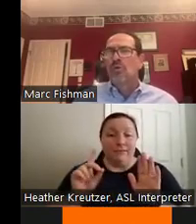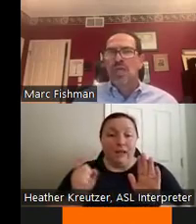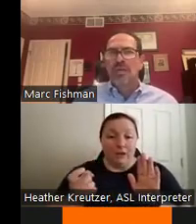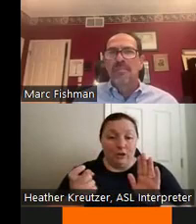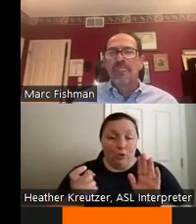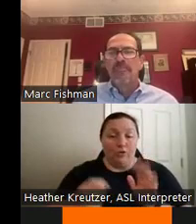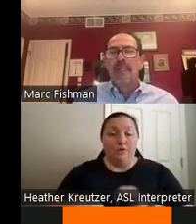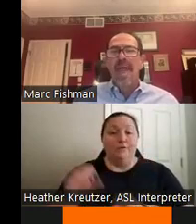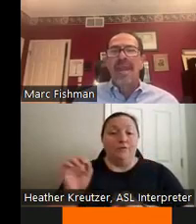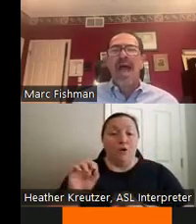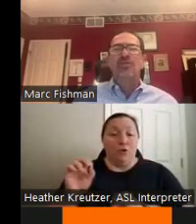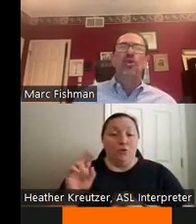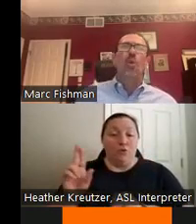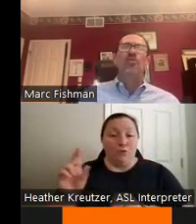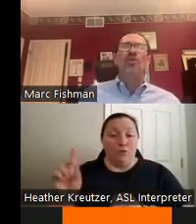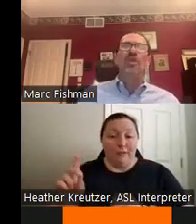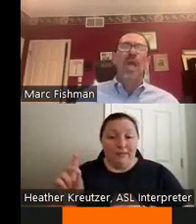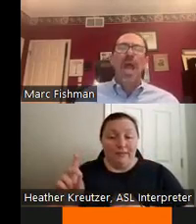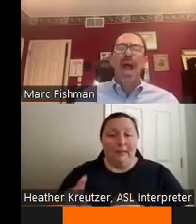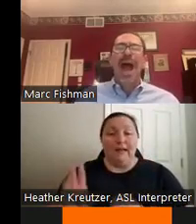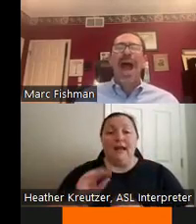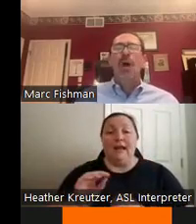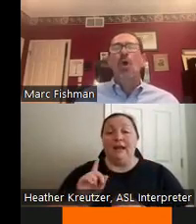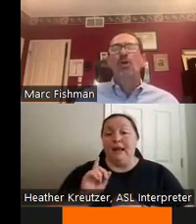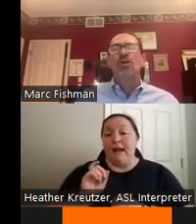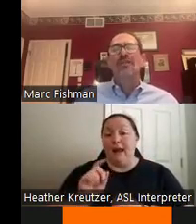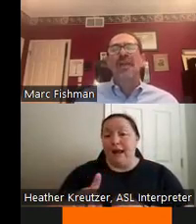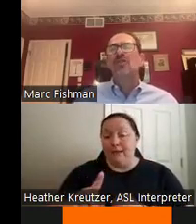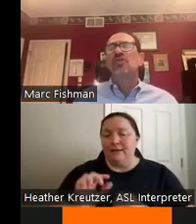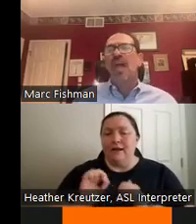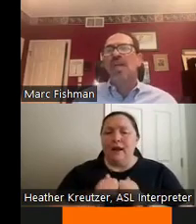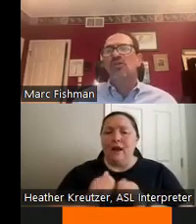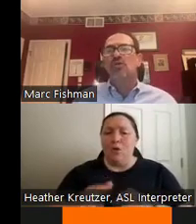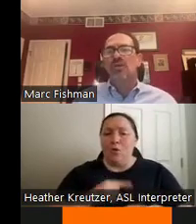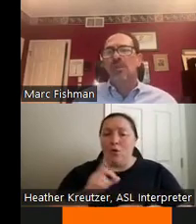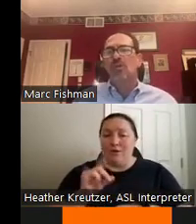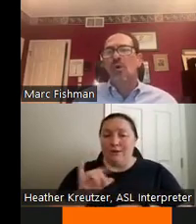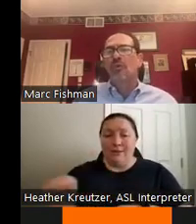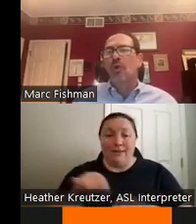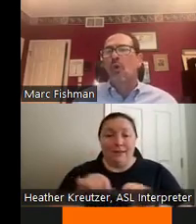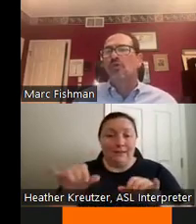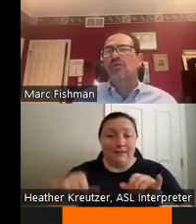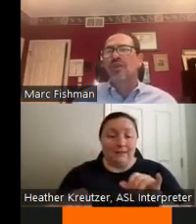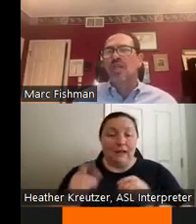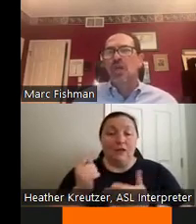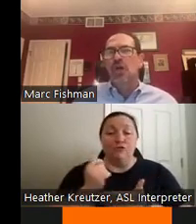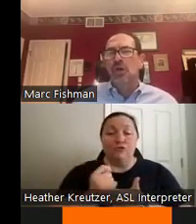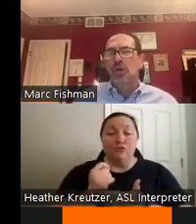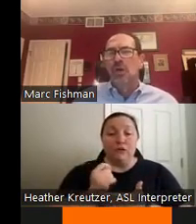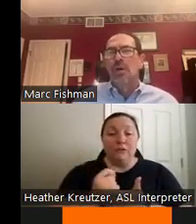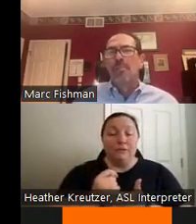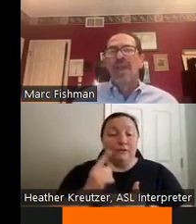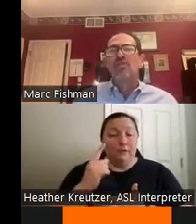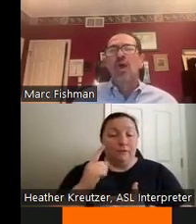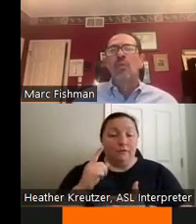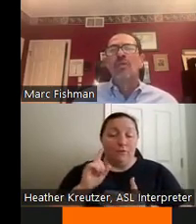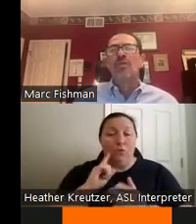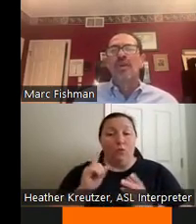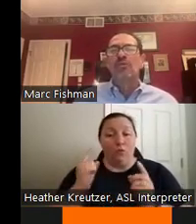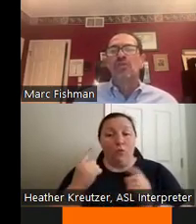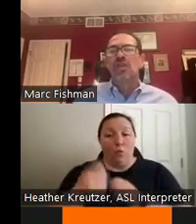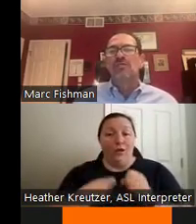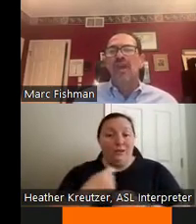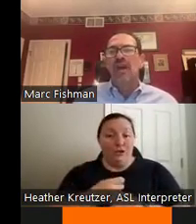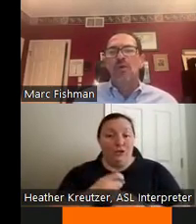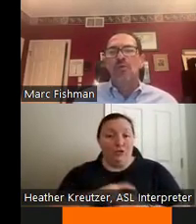of OUD and asked the question, how long did they stay in treatment over the course of a year based on